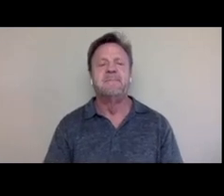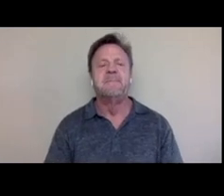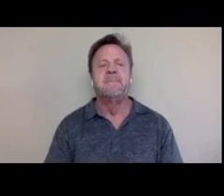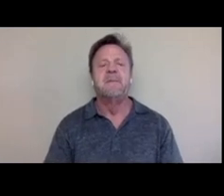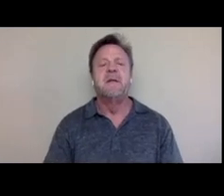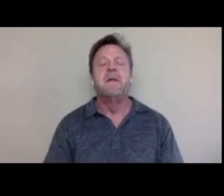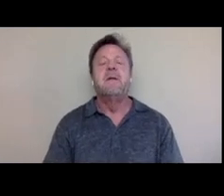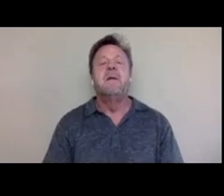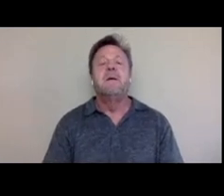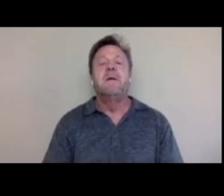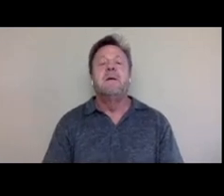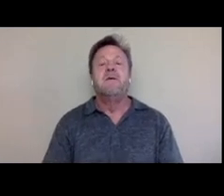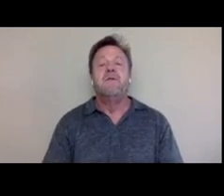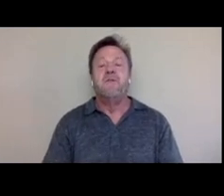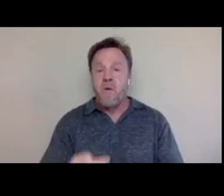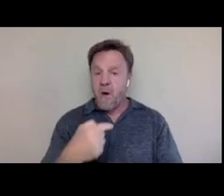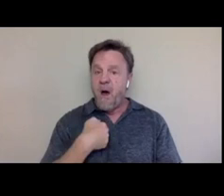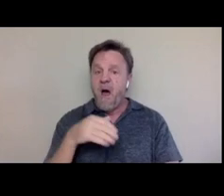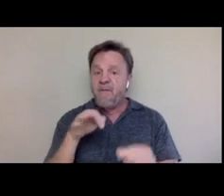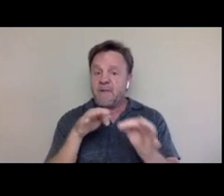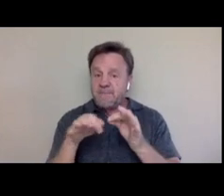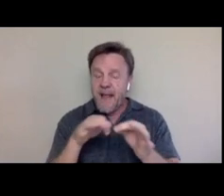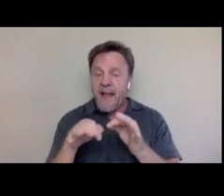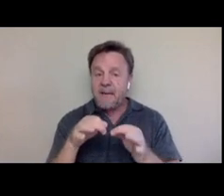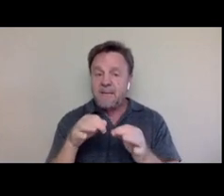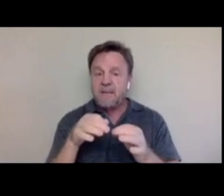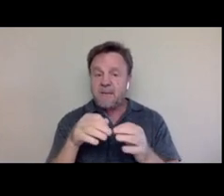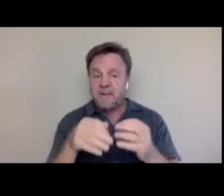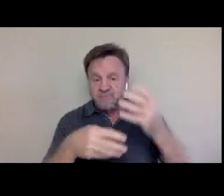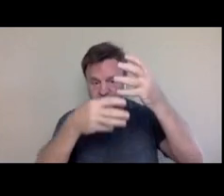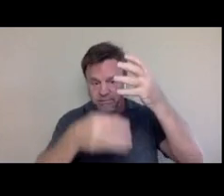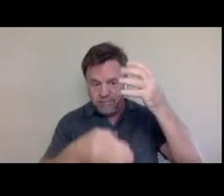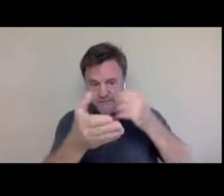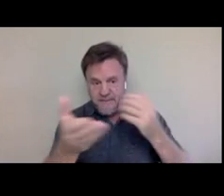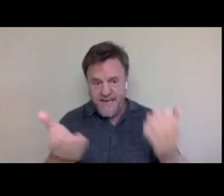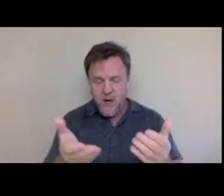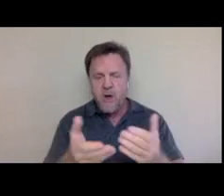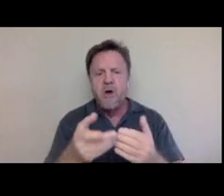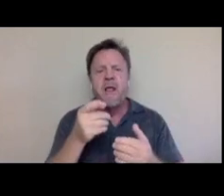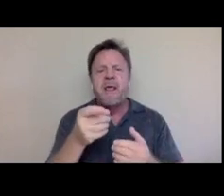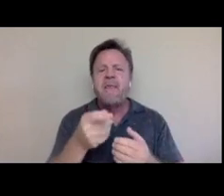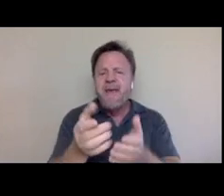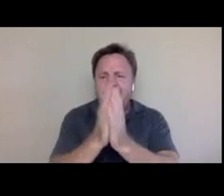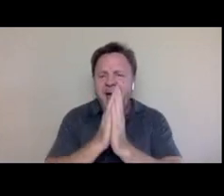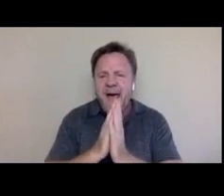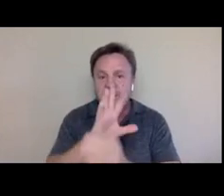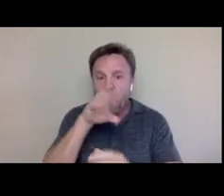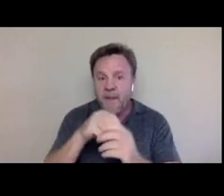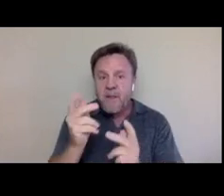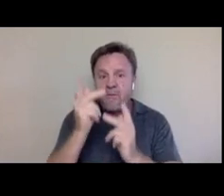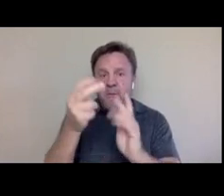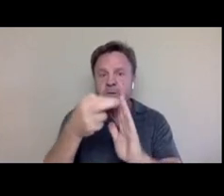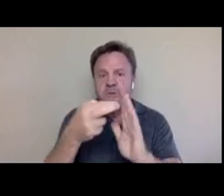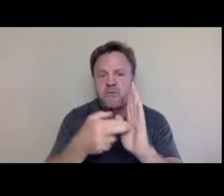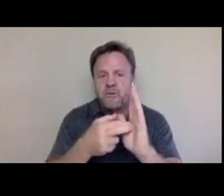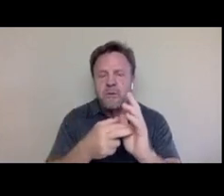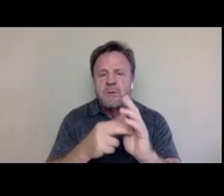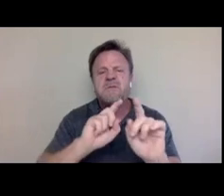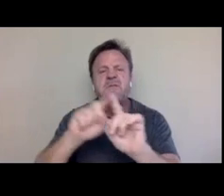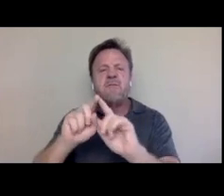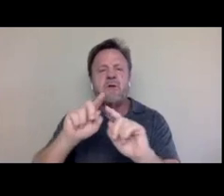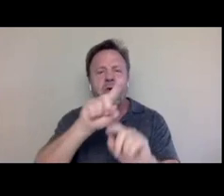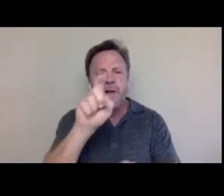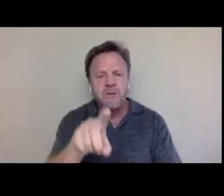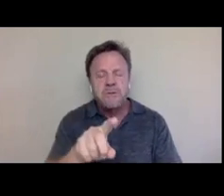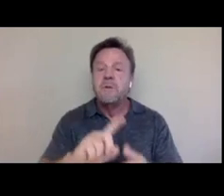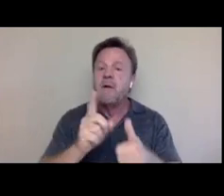So I've pointed out in this next set of slides, they ask in the proposed rule a set of questions. The